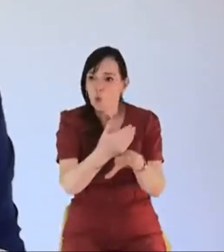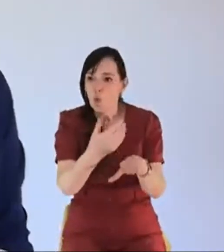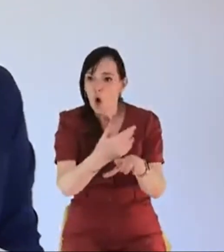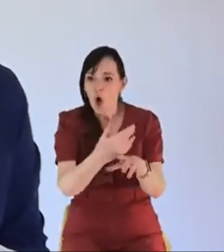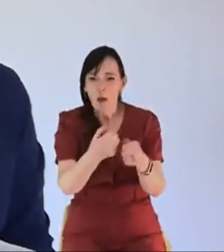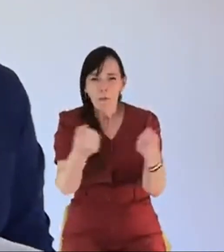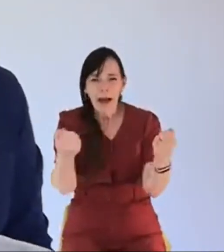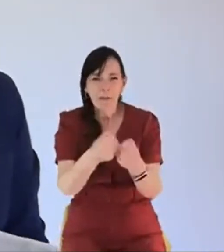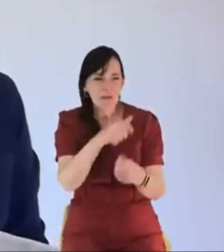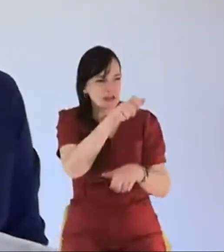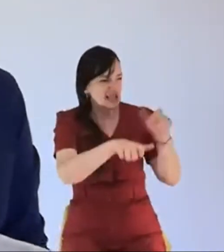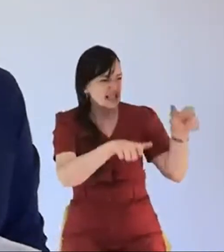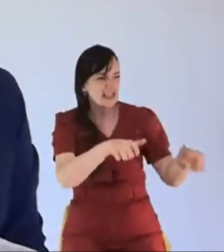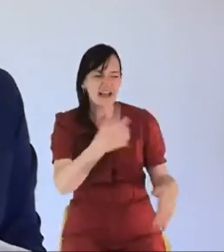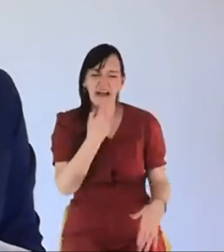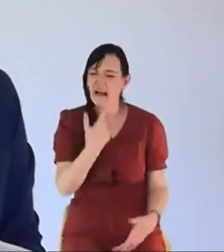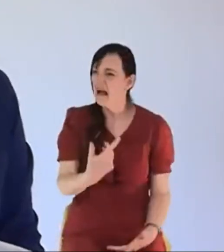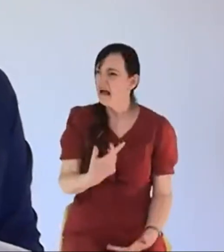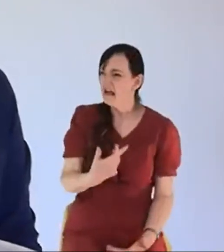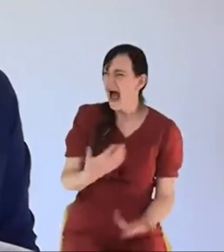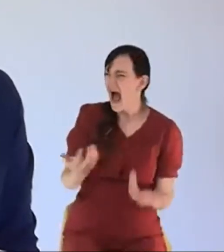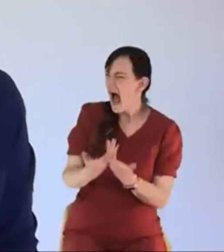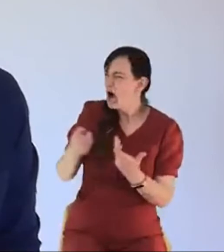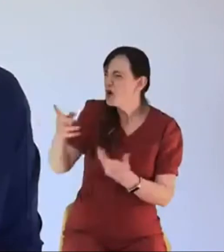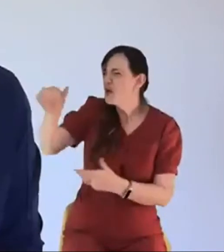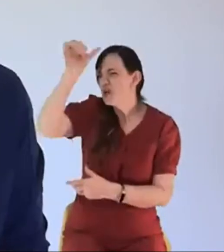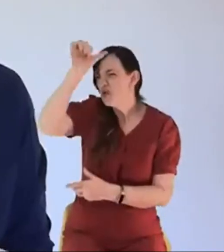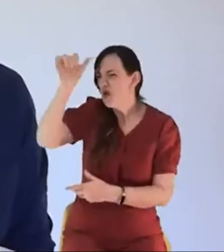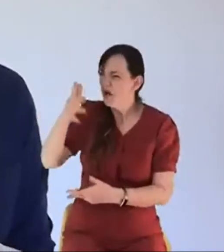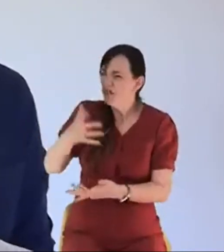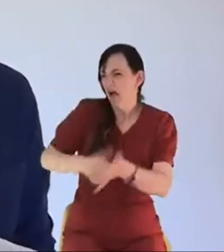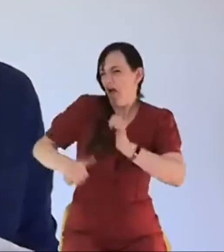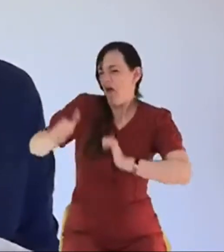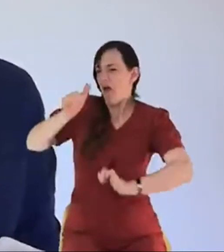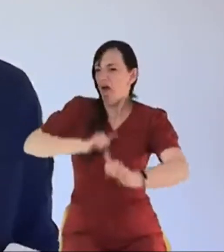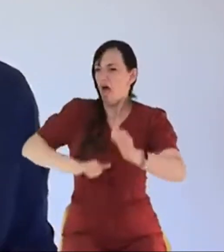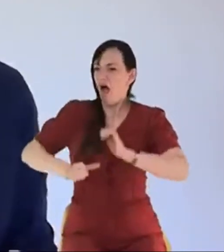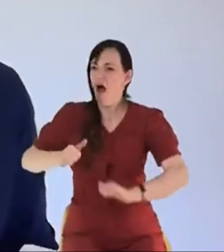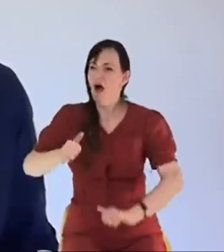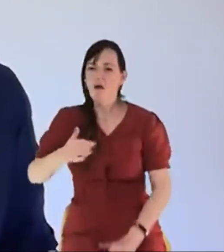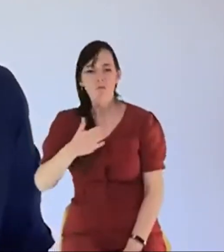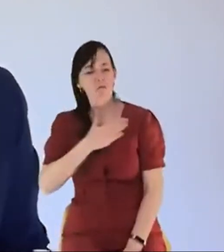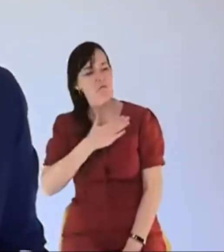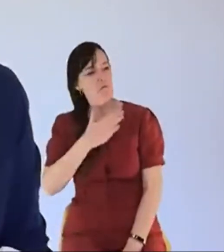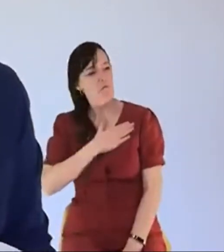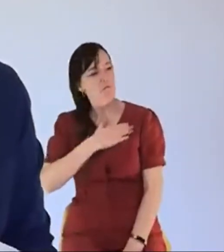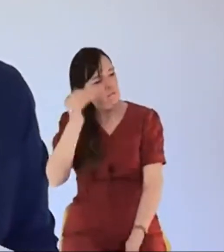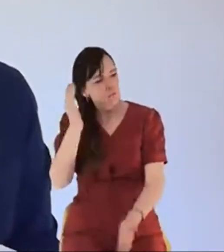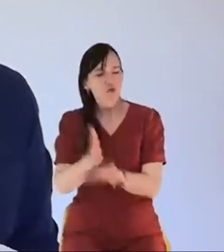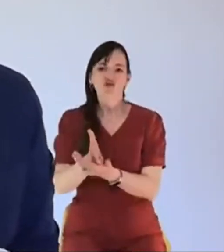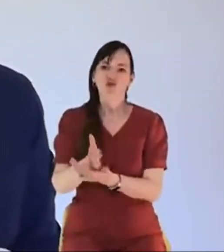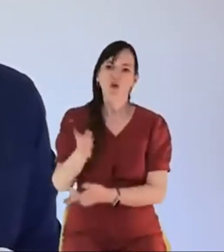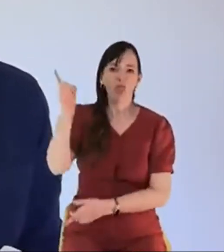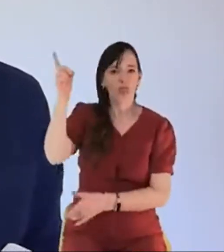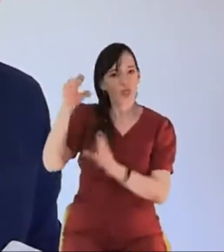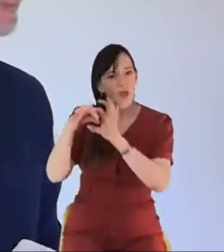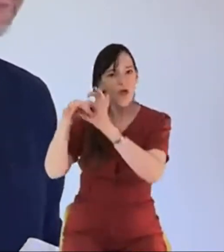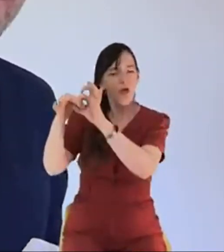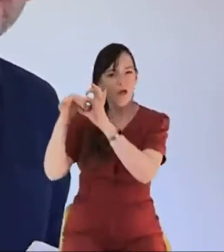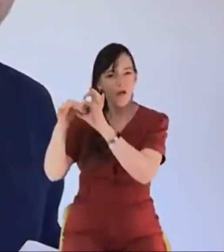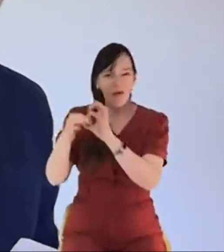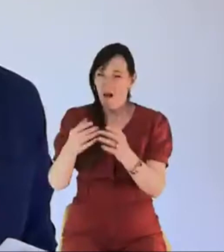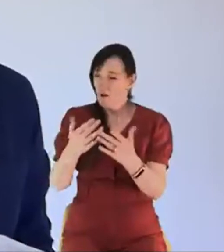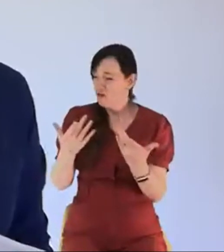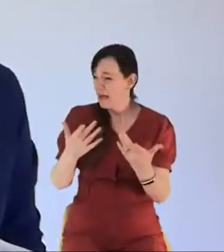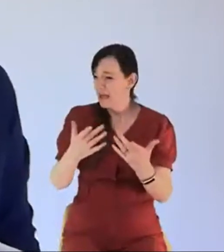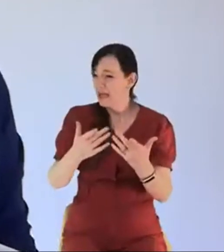saying how can you be so arrogant how can you be so arrogant as to claim to have the truth there are lots